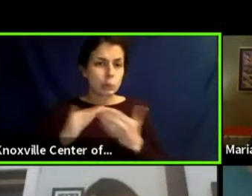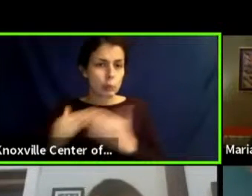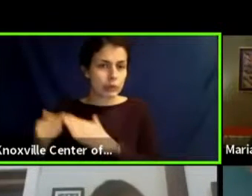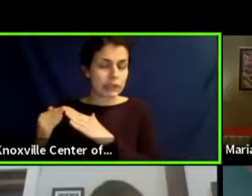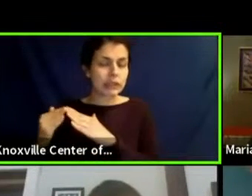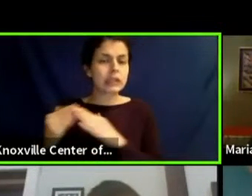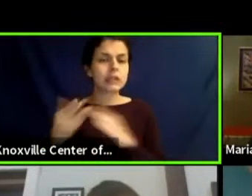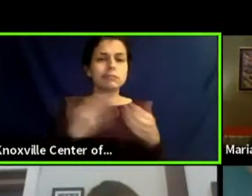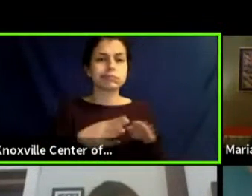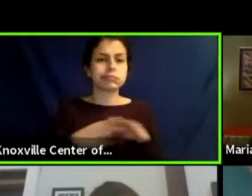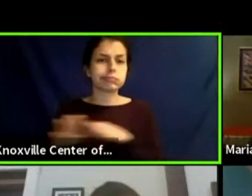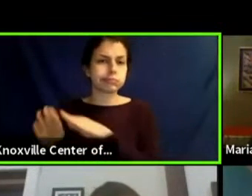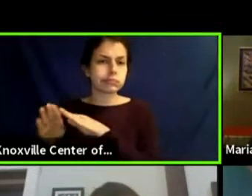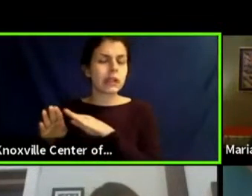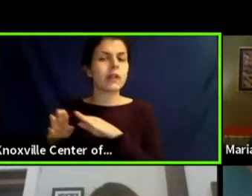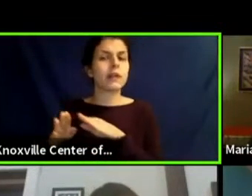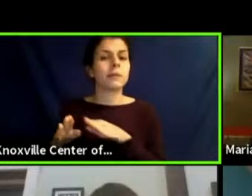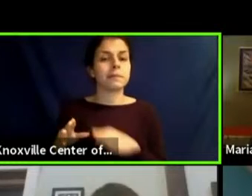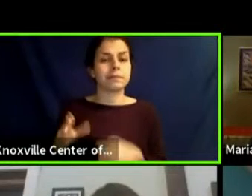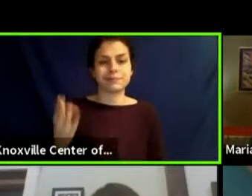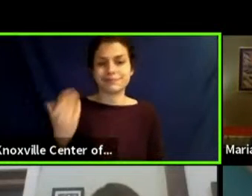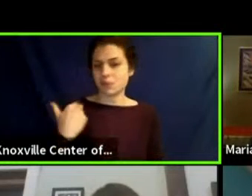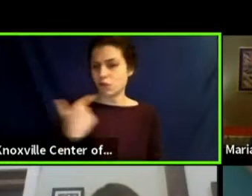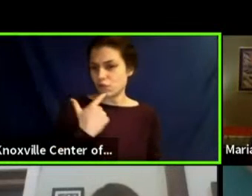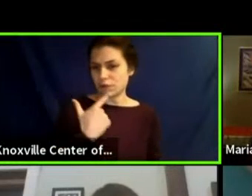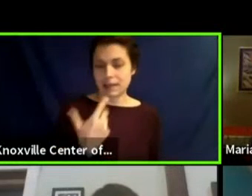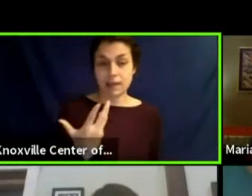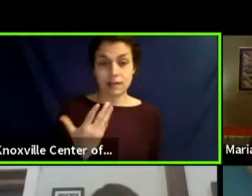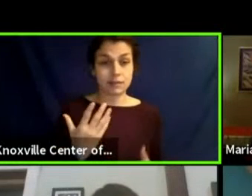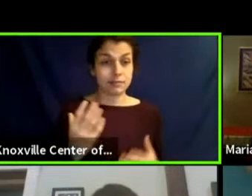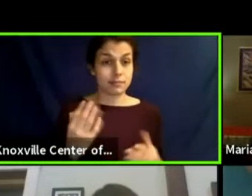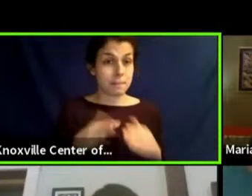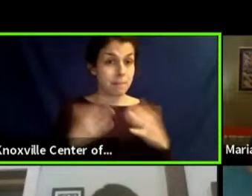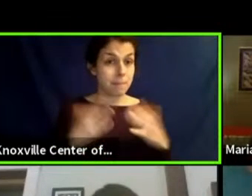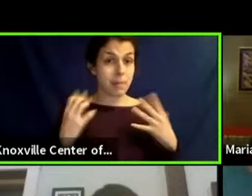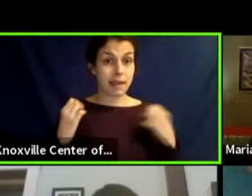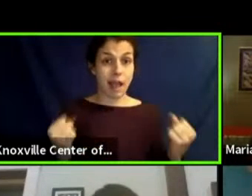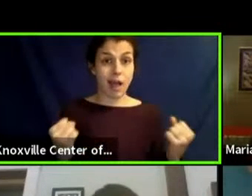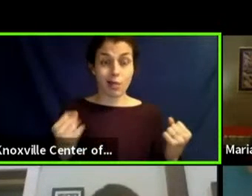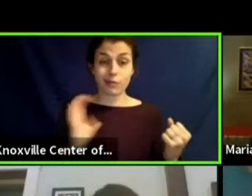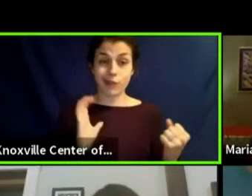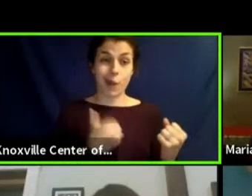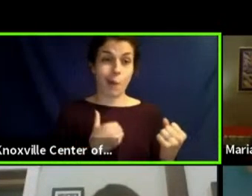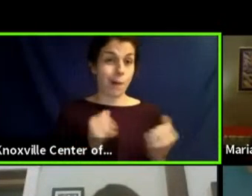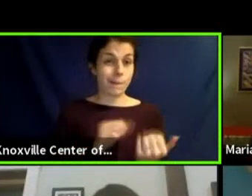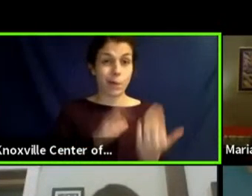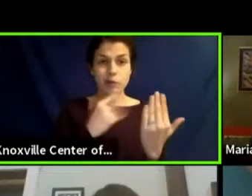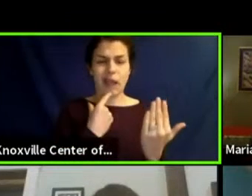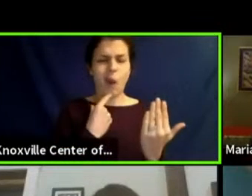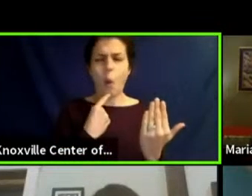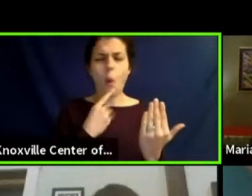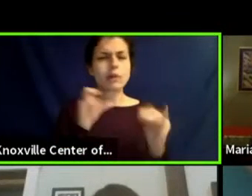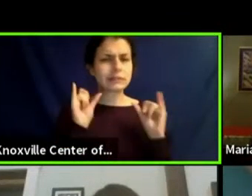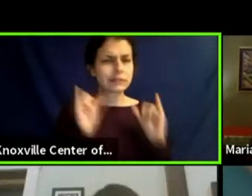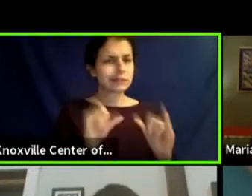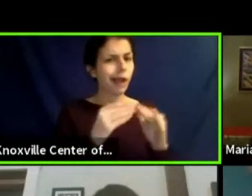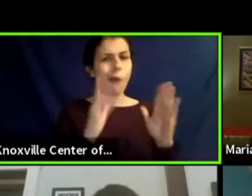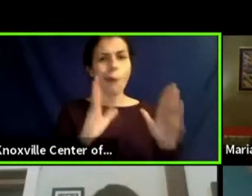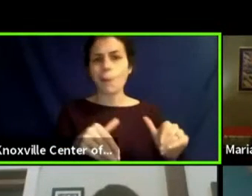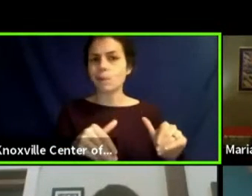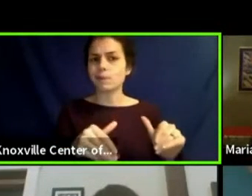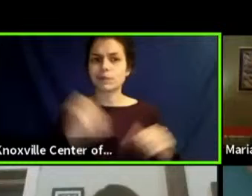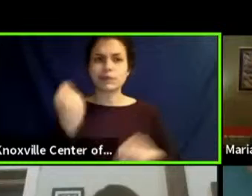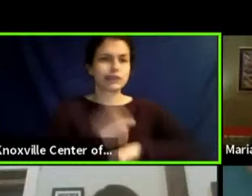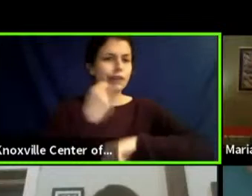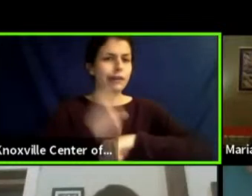before, the pure public health approach is just make everybody go home and stay home and shut things down, because